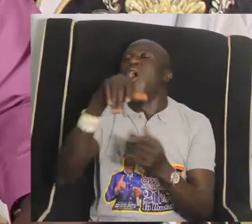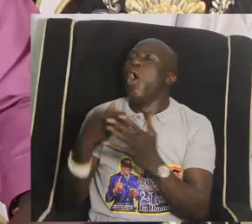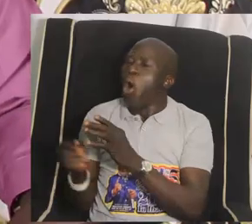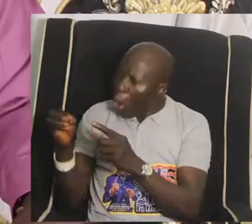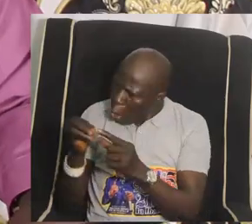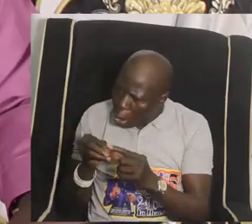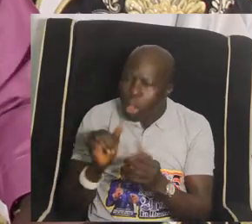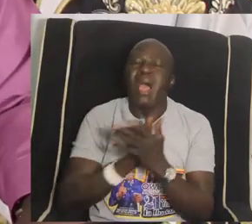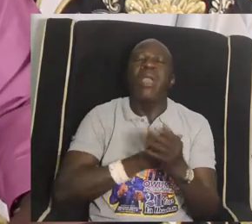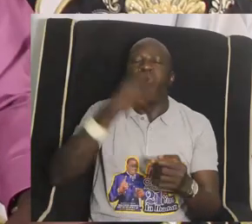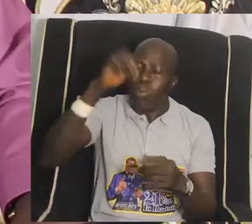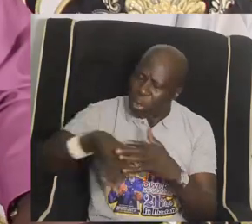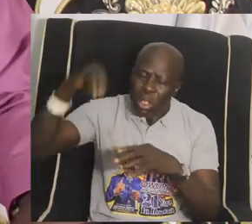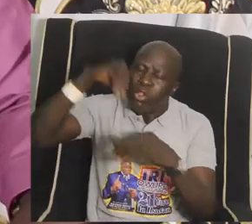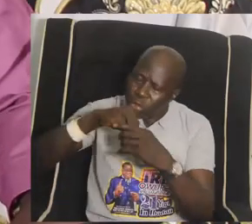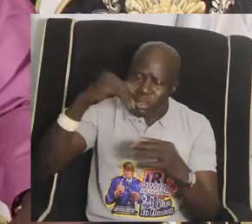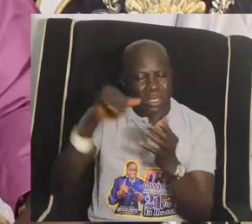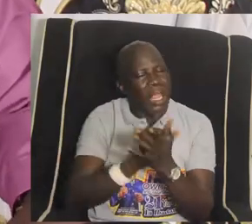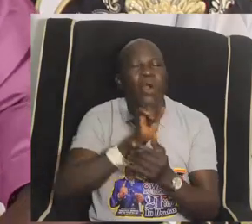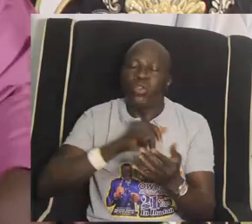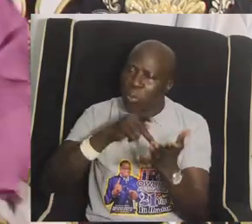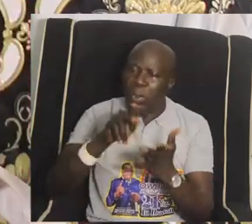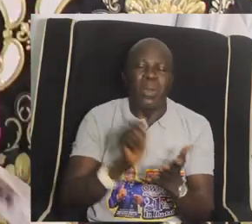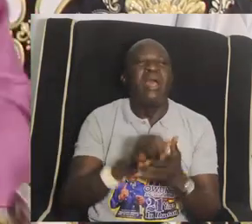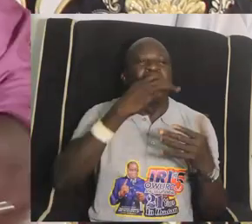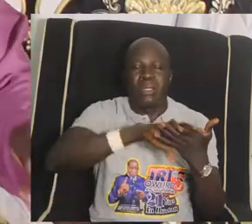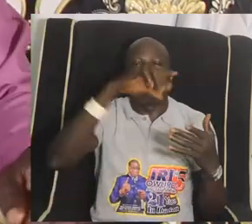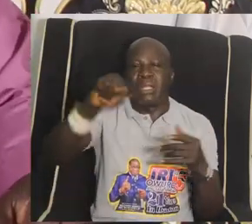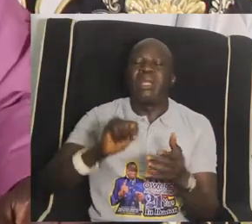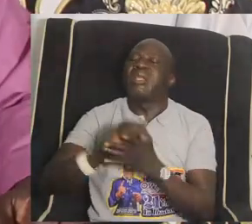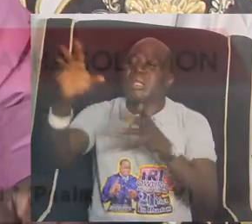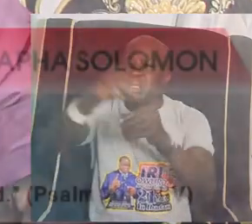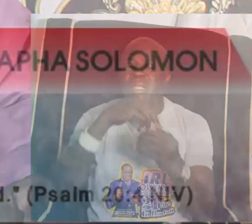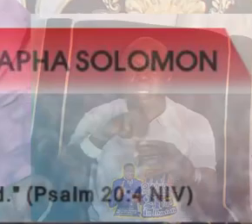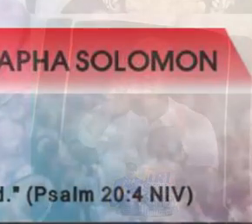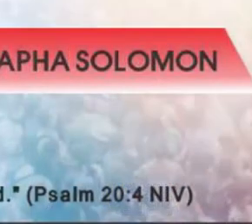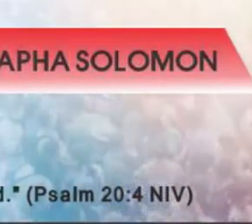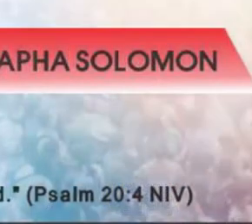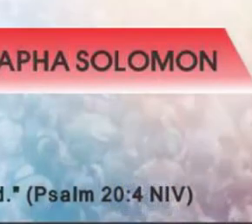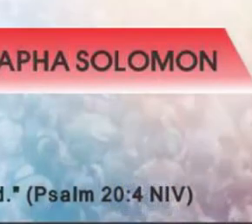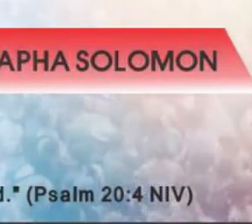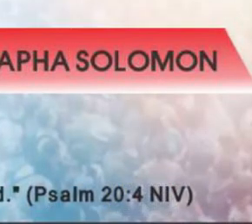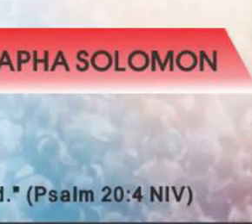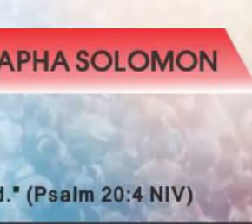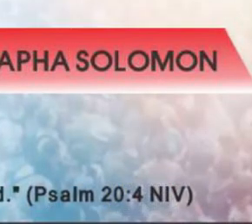want to sow your seed. You just think you need to sow your seed. We want to pay your tithe. Write this number.